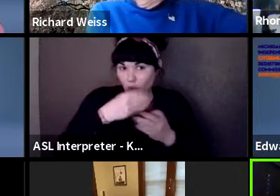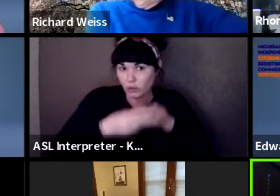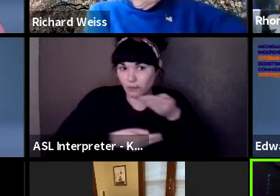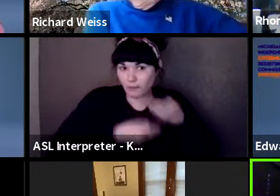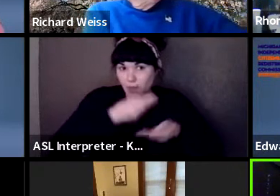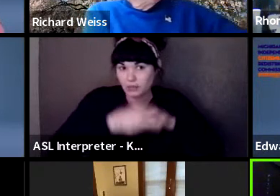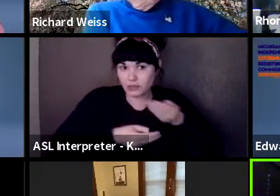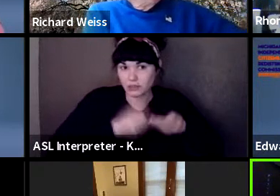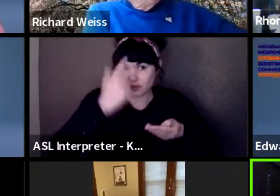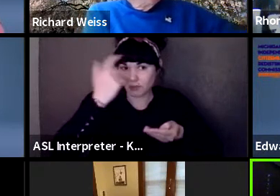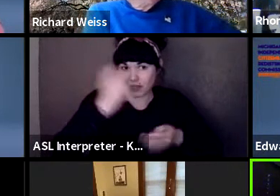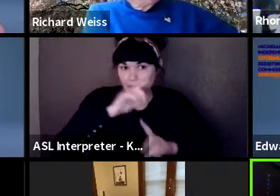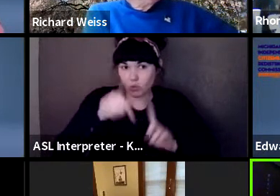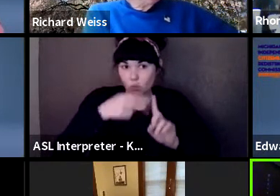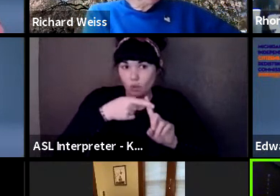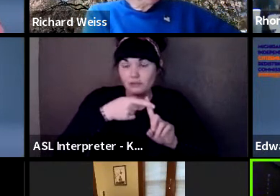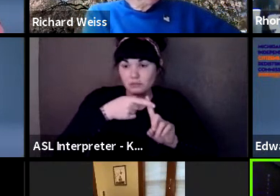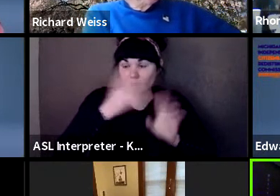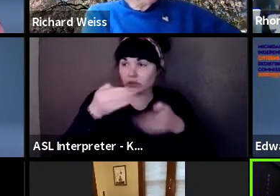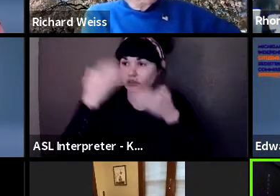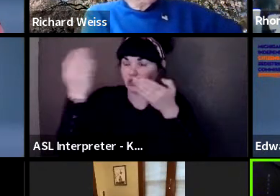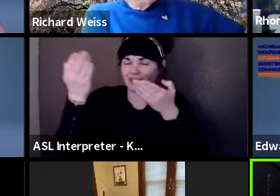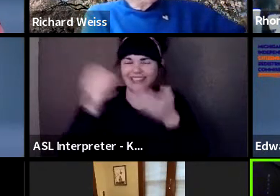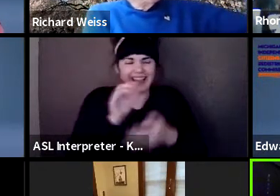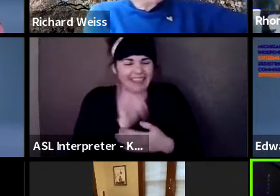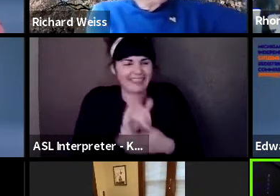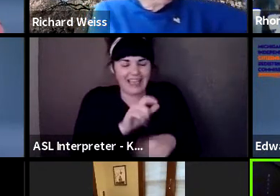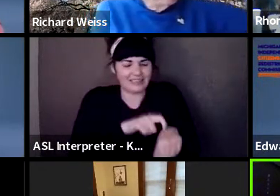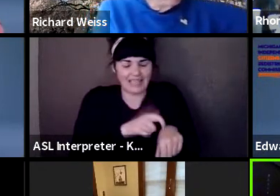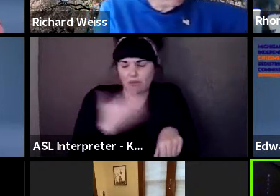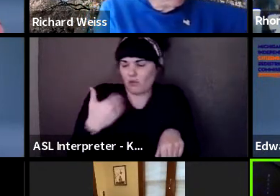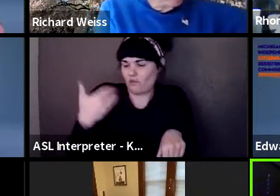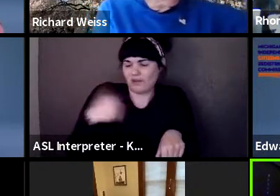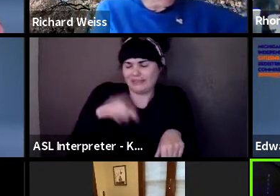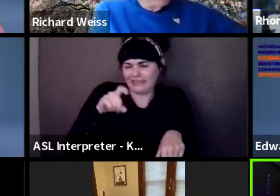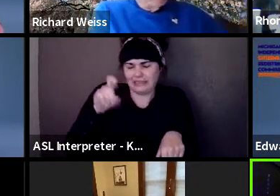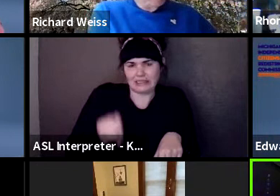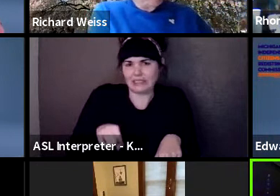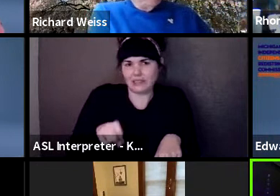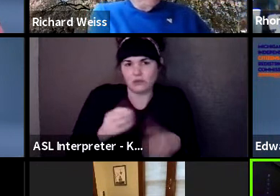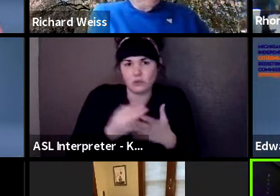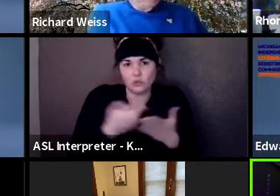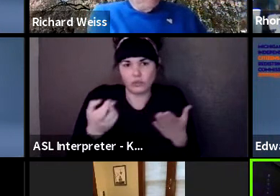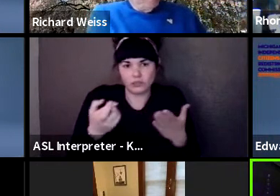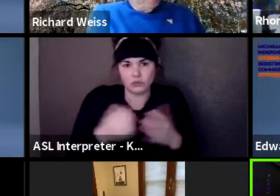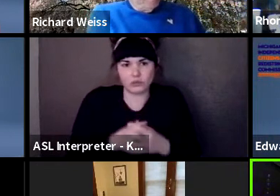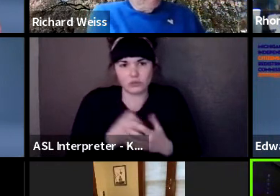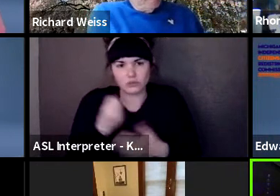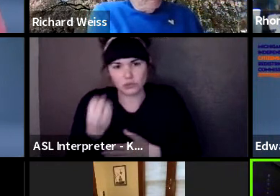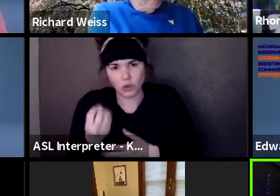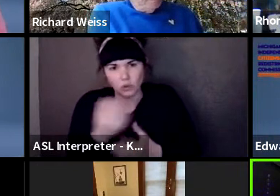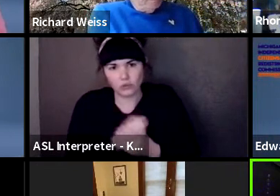having a need for resources at that time, to bring that independent change up would be